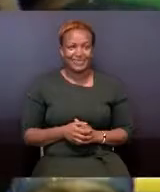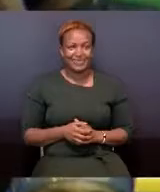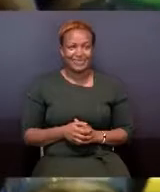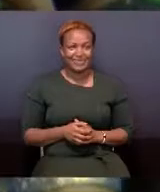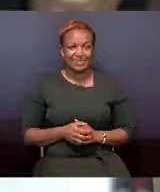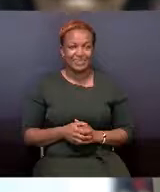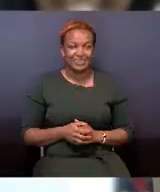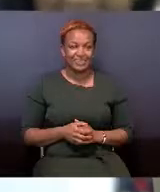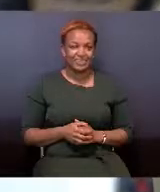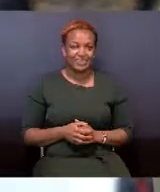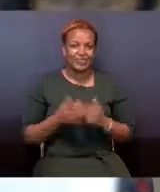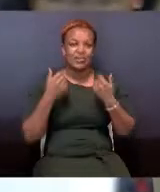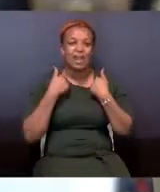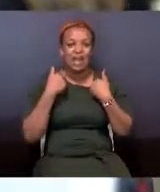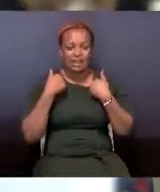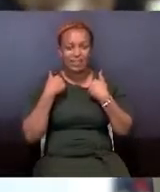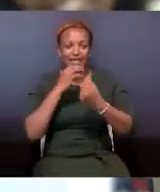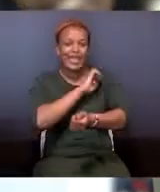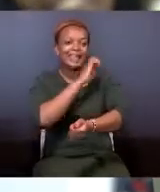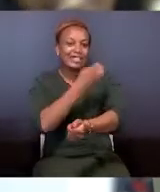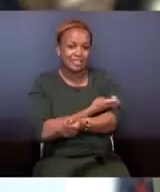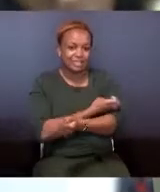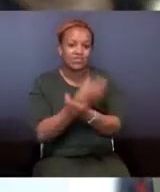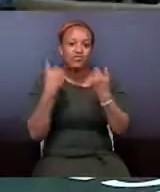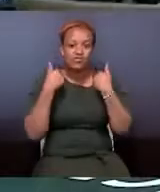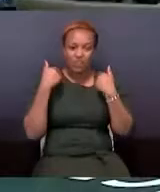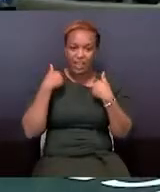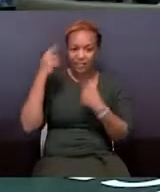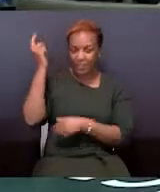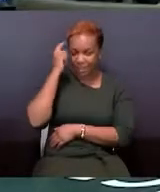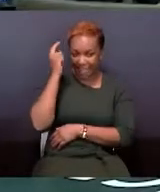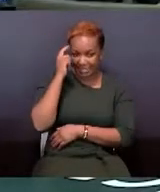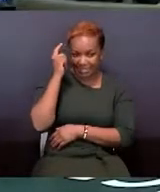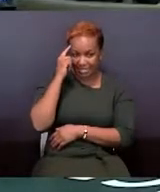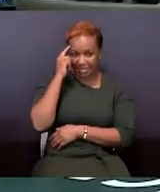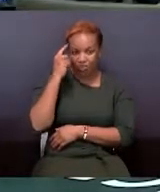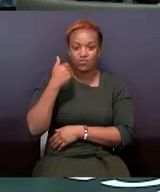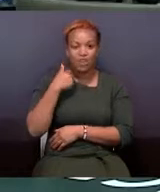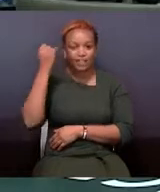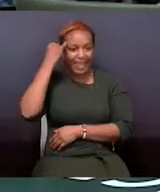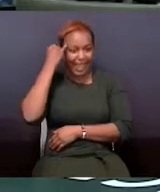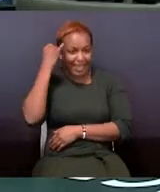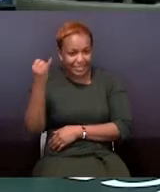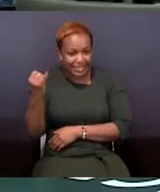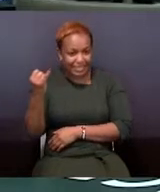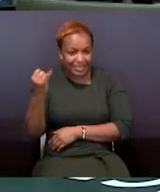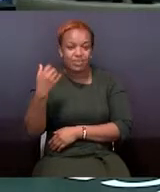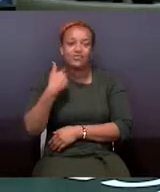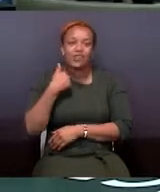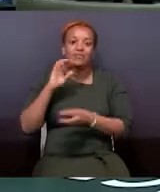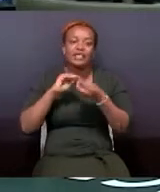You have the energy, you have the brains, you have the creativity, you have the